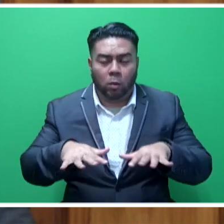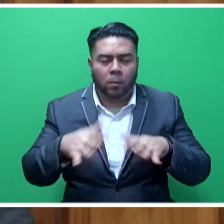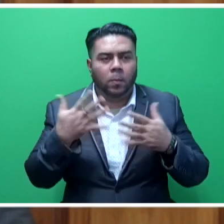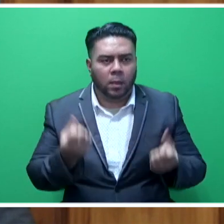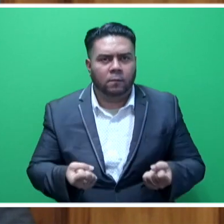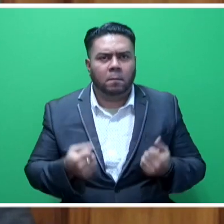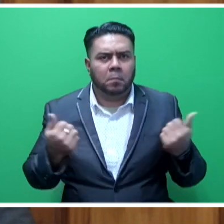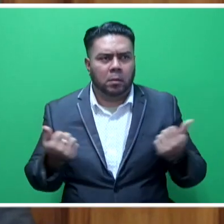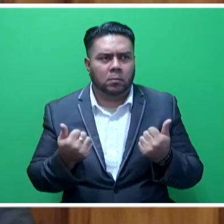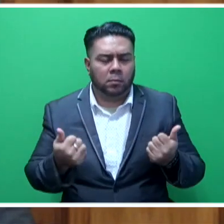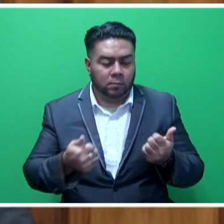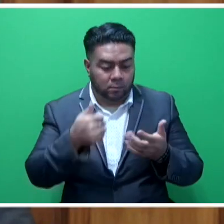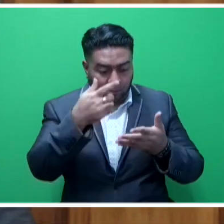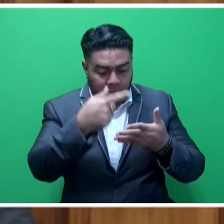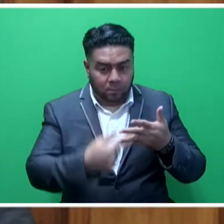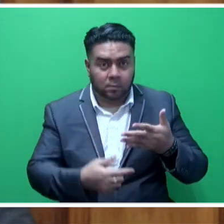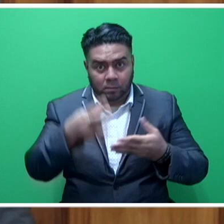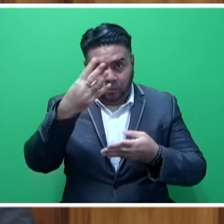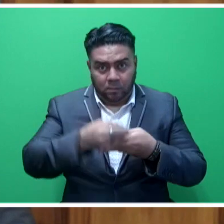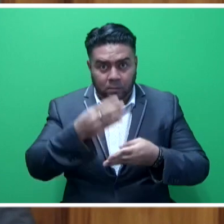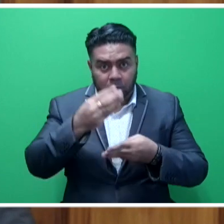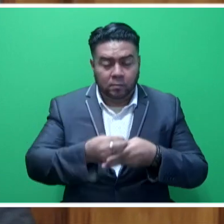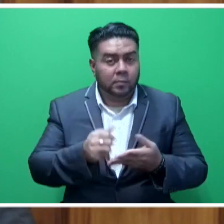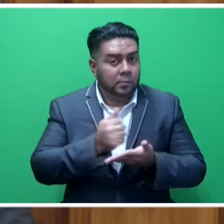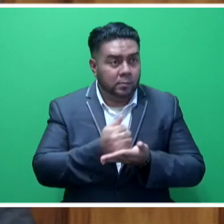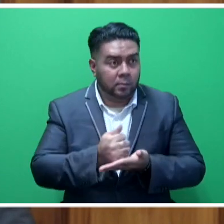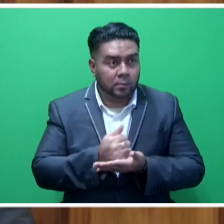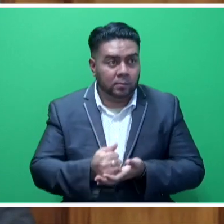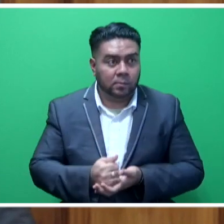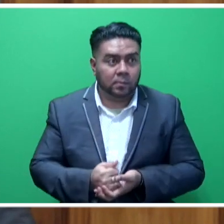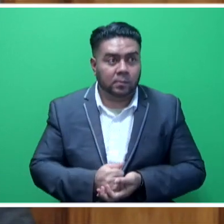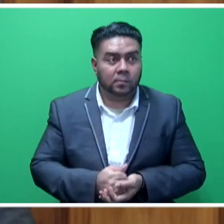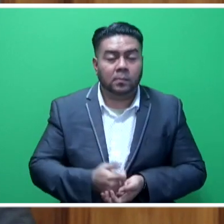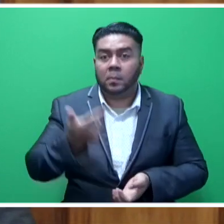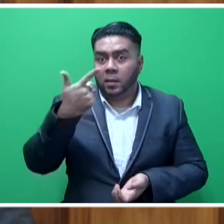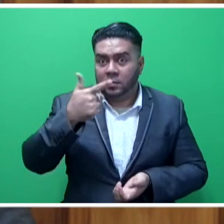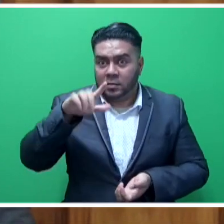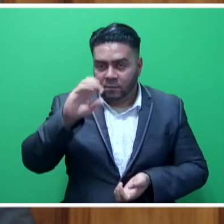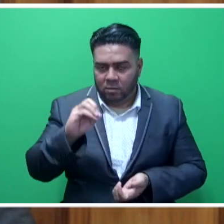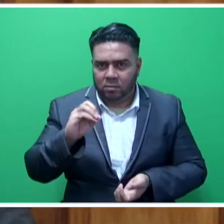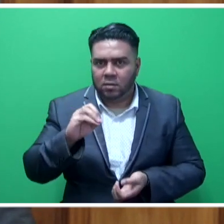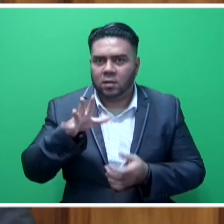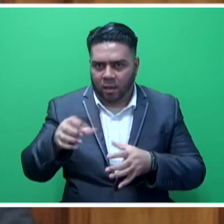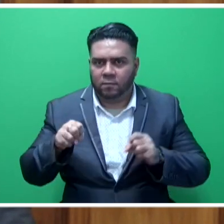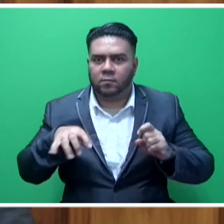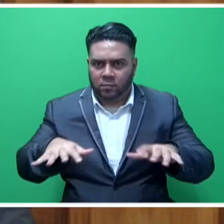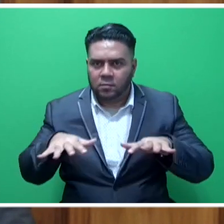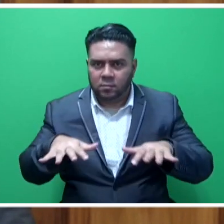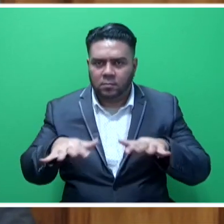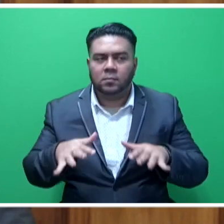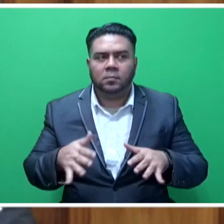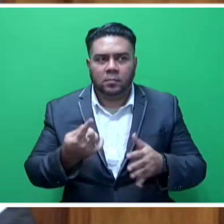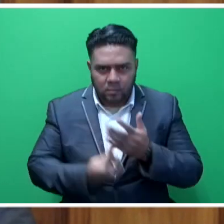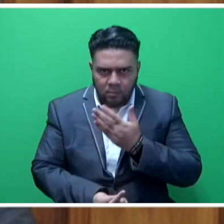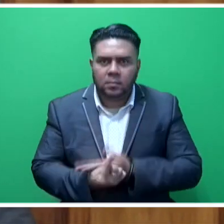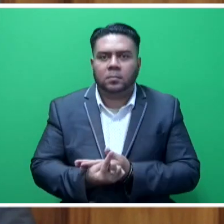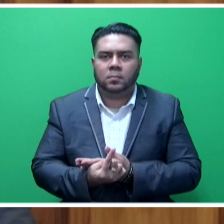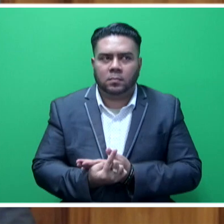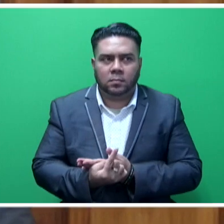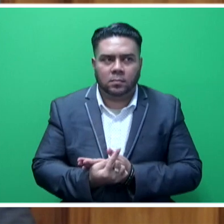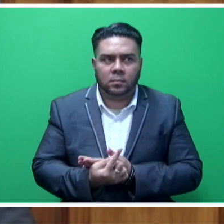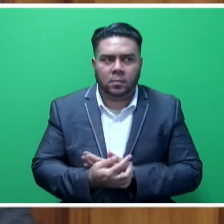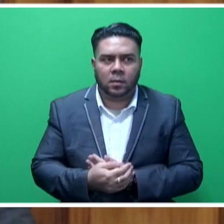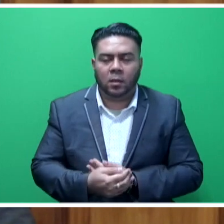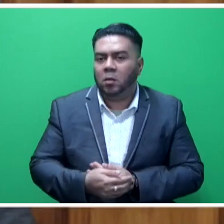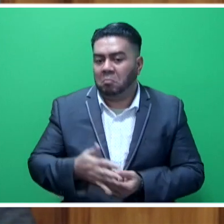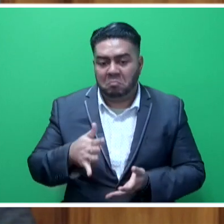alone, looking at the stats that were given to me by the department, we've had 70 events, 70 earthquake events. Most of them